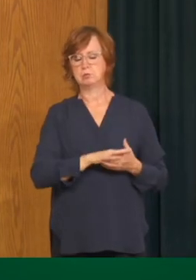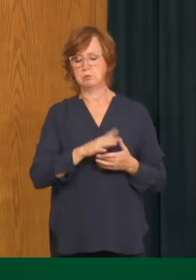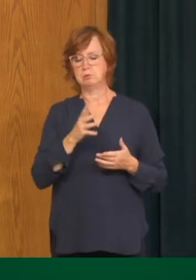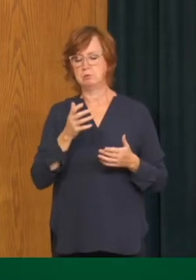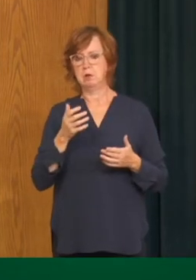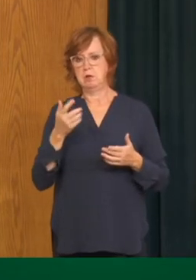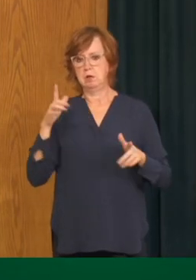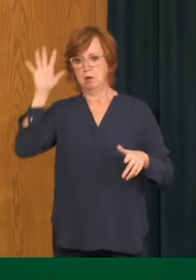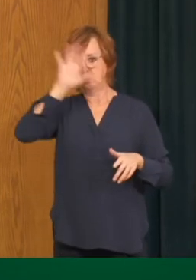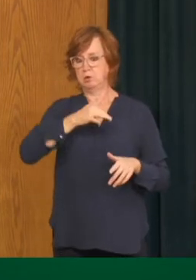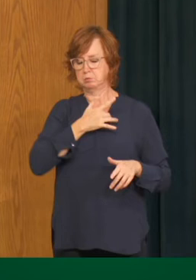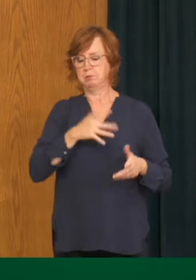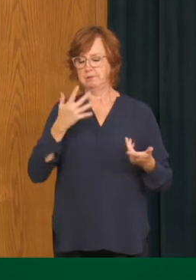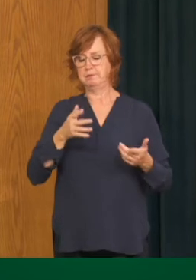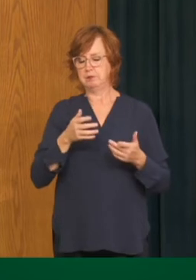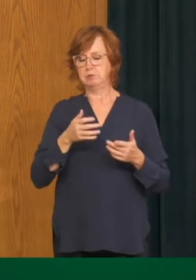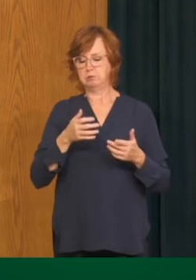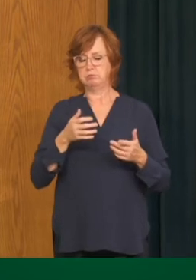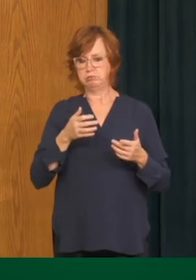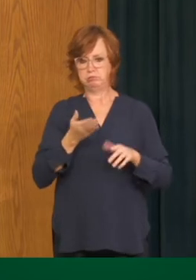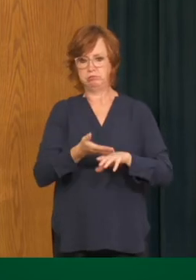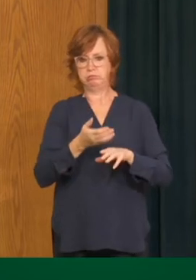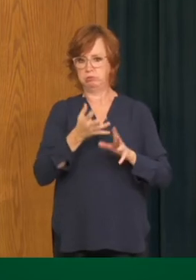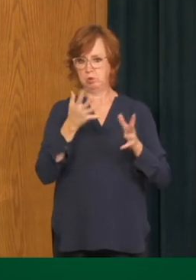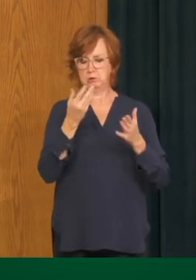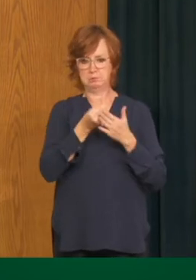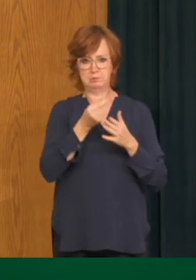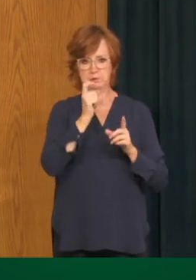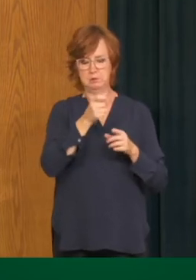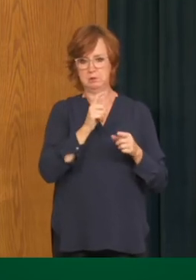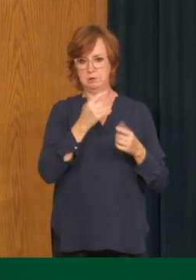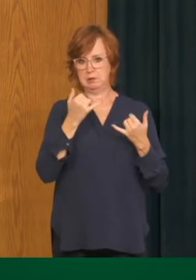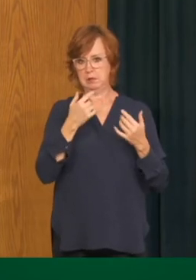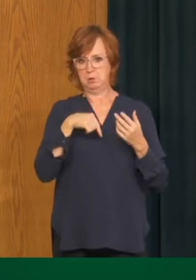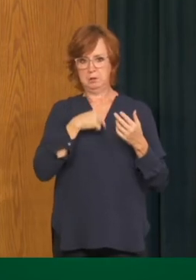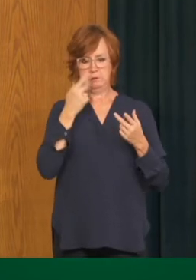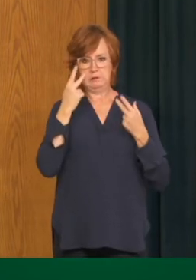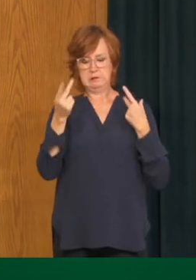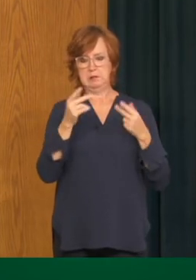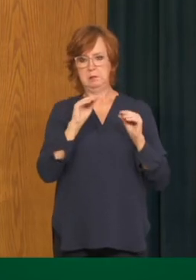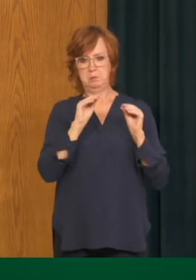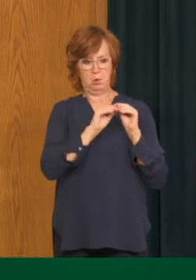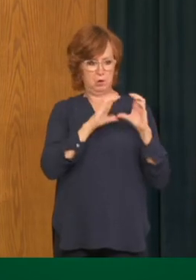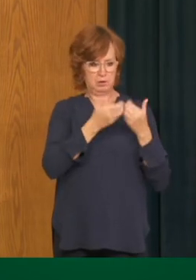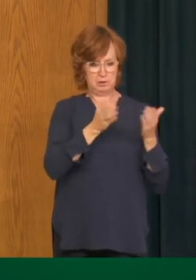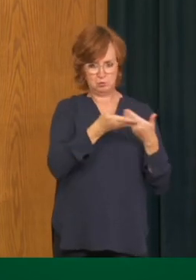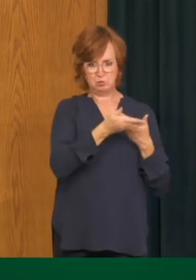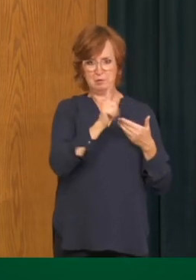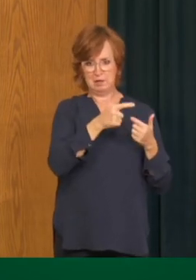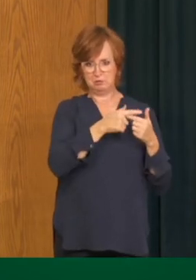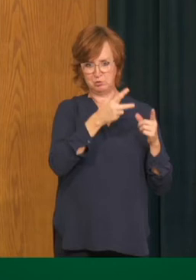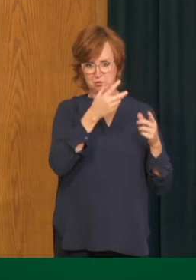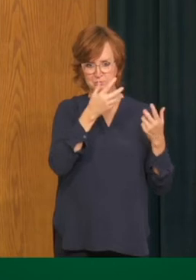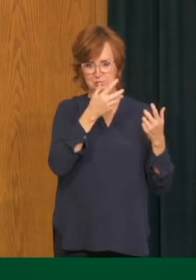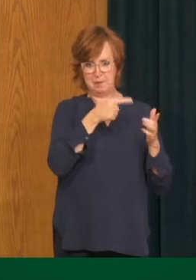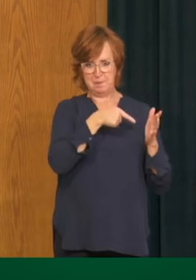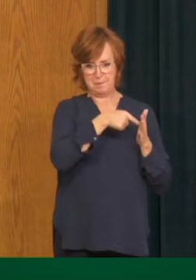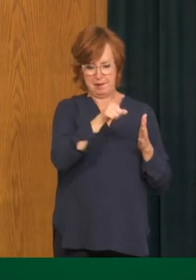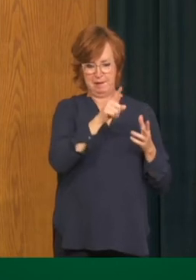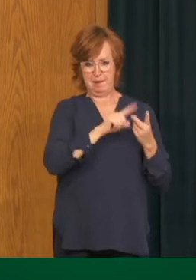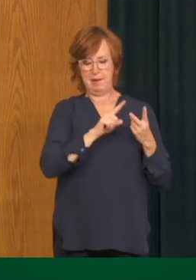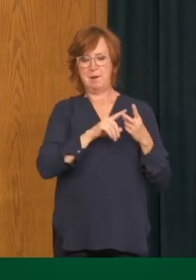ample funding, as well as our classrooms as a whole. There's more classrooms, there's larger classrooms, and there's more classrooms available for our students.